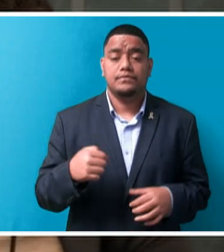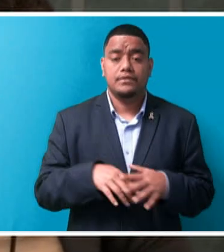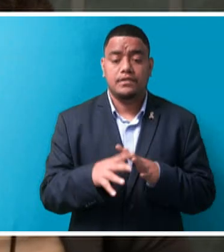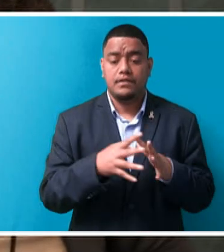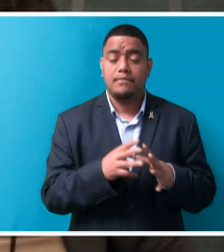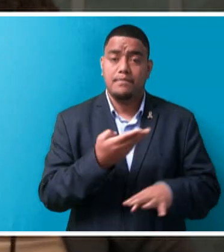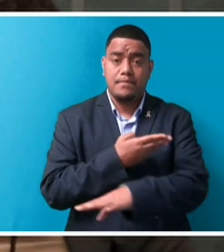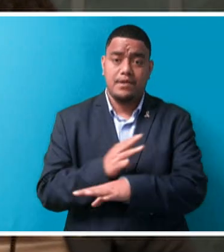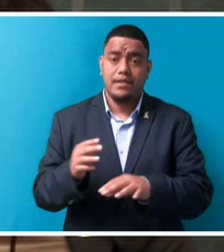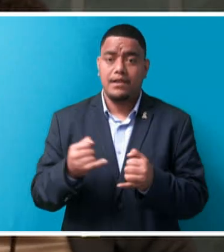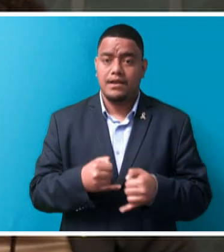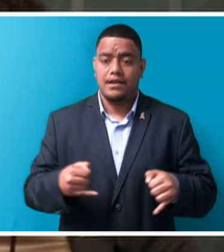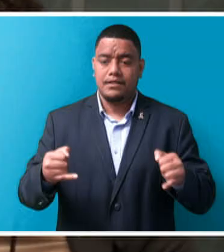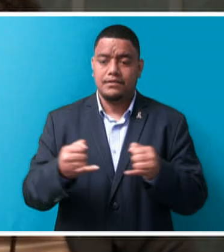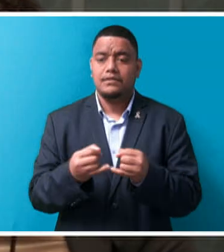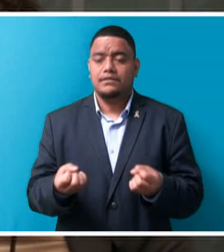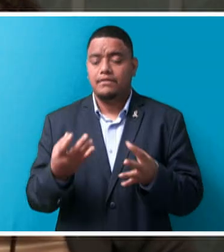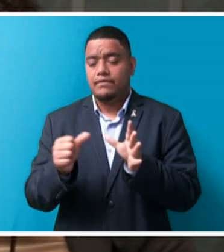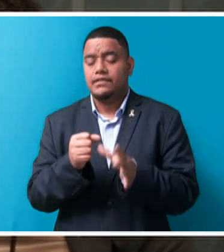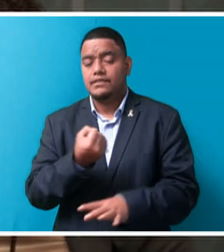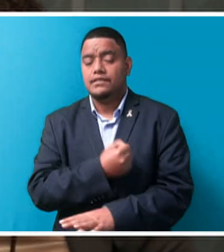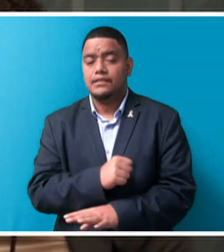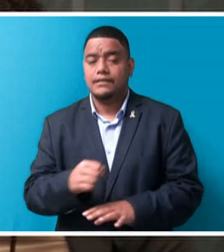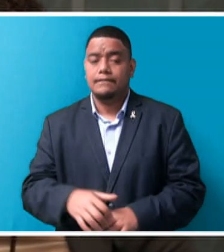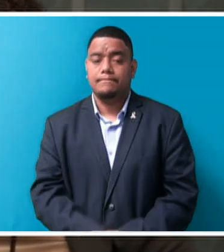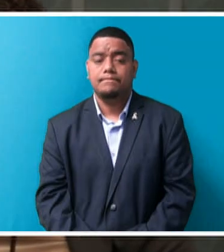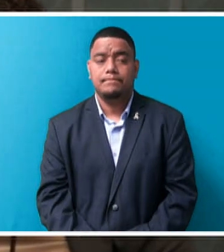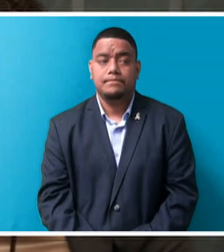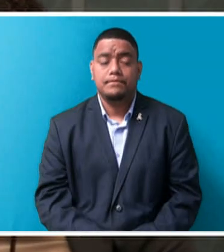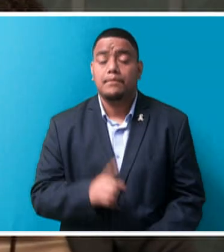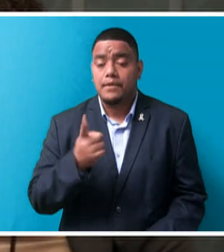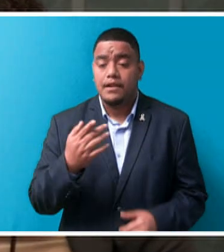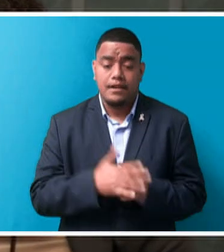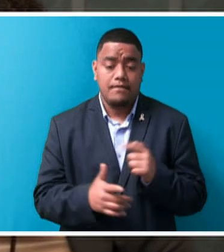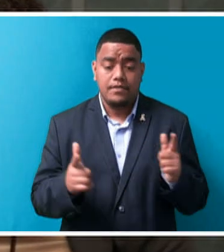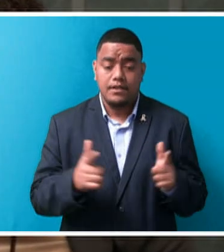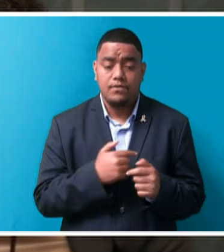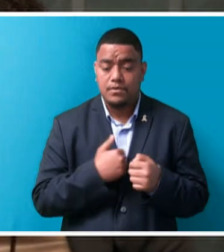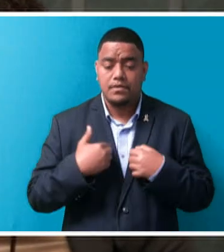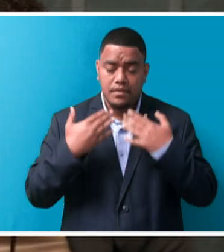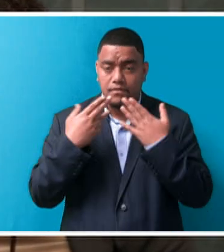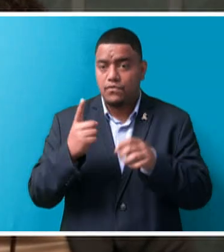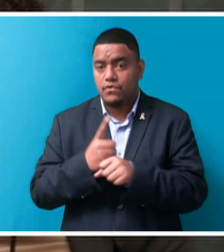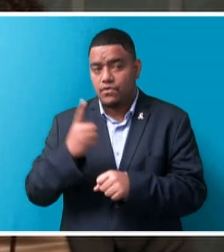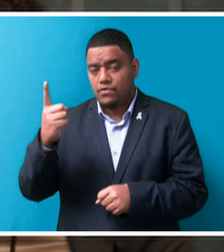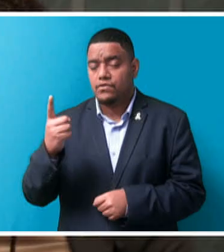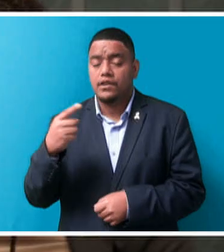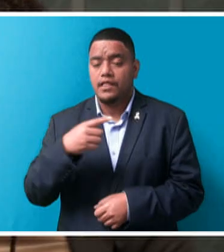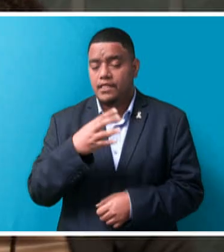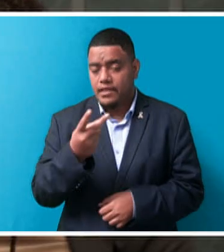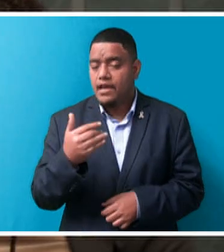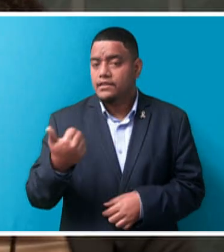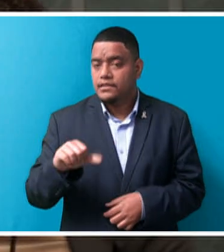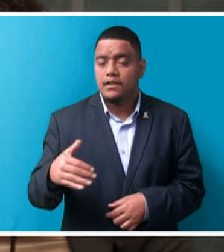areas, the art of survival at sea. But nevertheless, we are thankful to God that they have survived